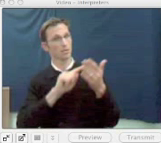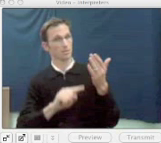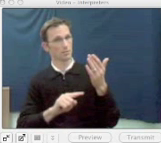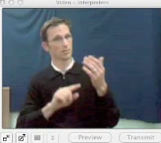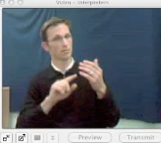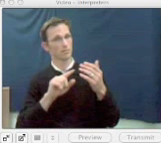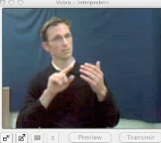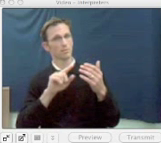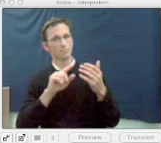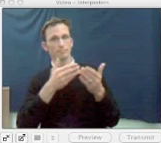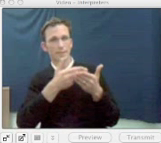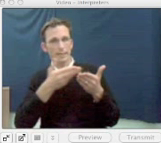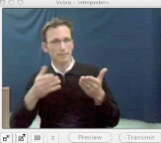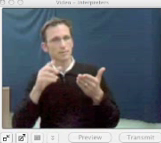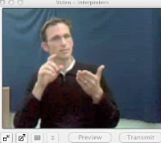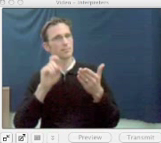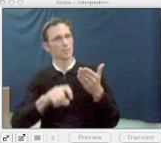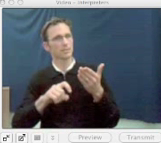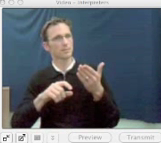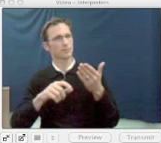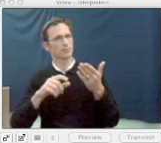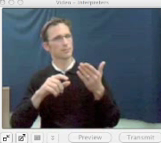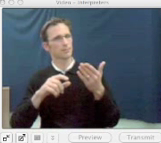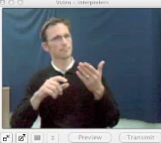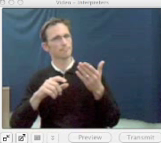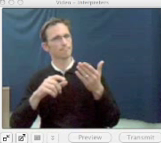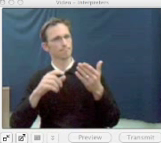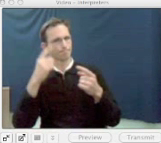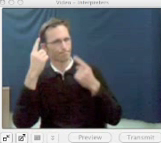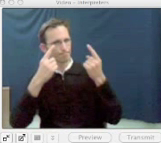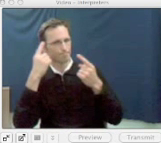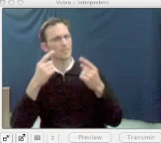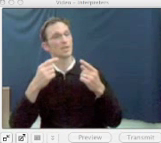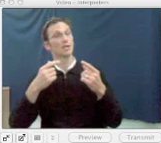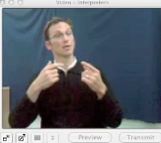Not necessarily judgment. I can imagine that judgment really,